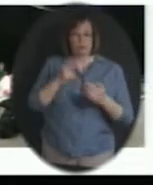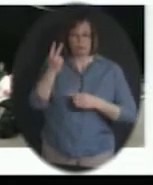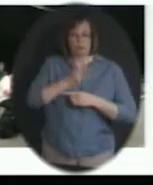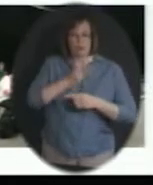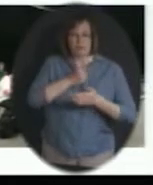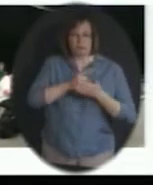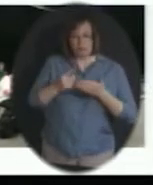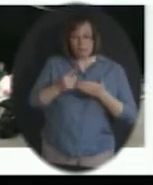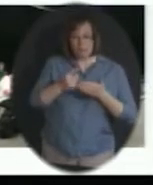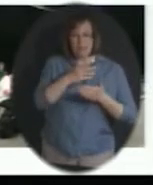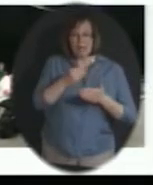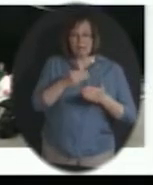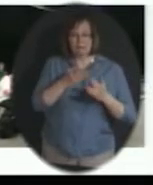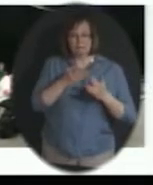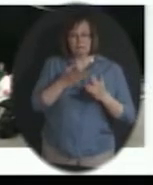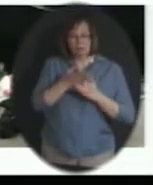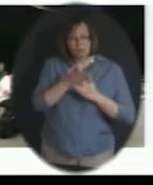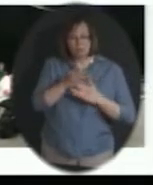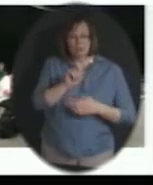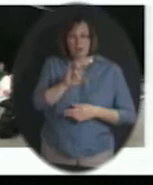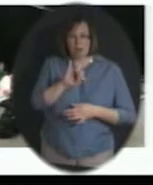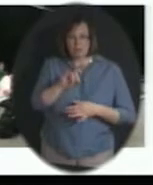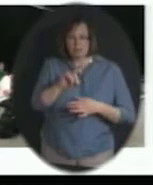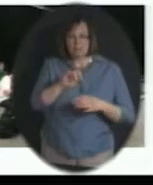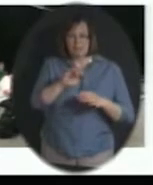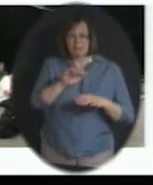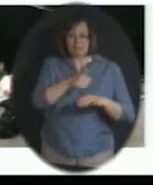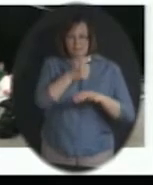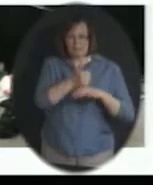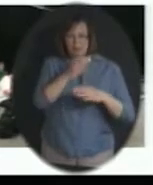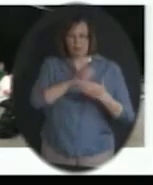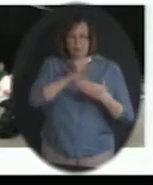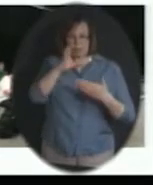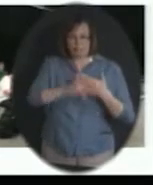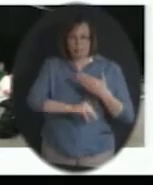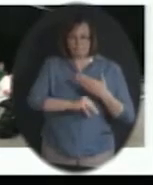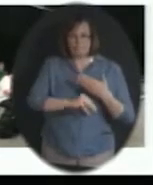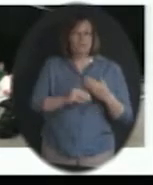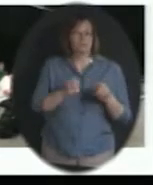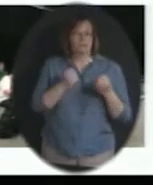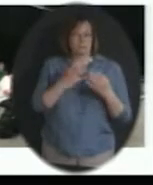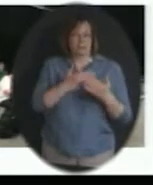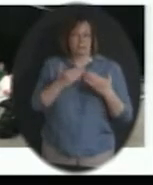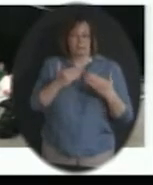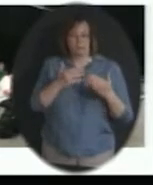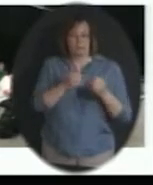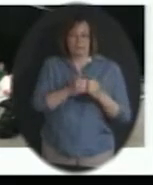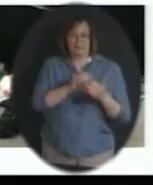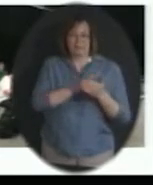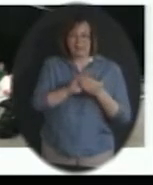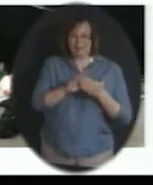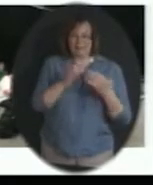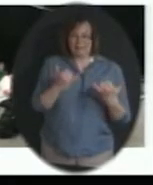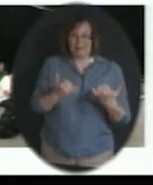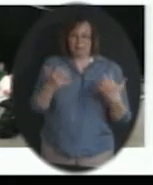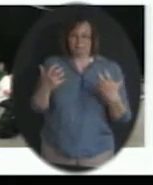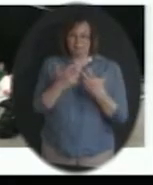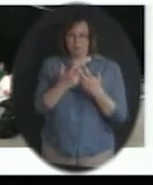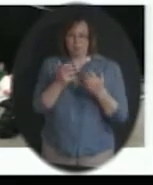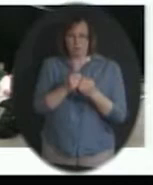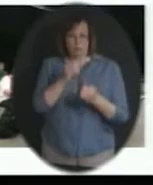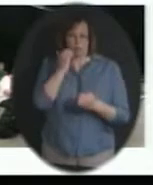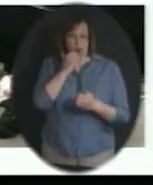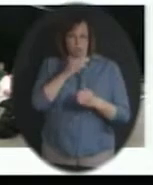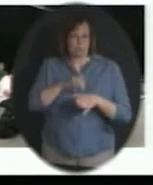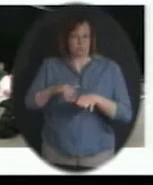week in and go through the Avid set curriculum, which covers a number of things, all of which nicely now align with Common